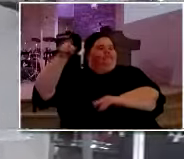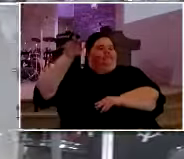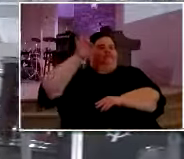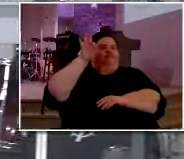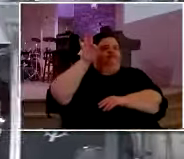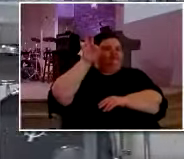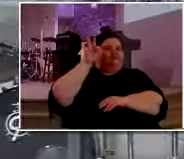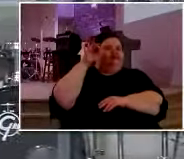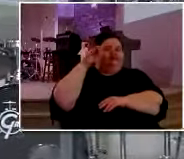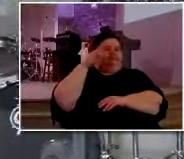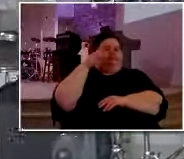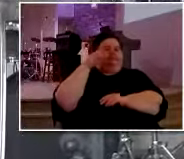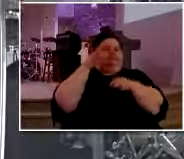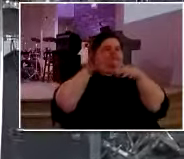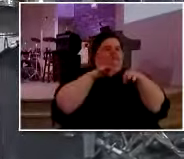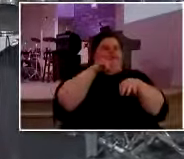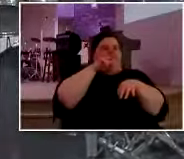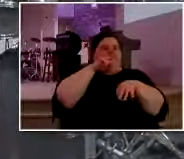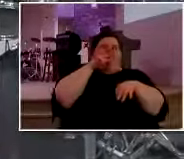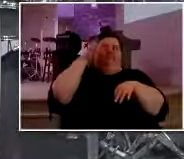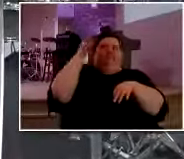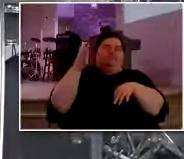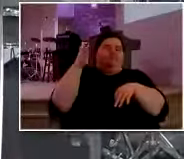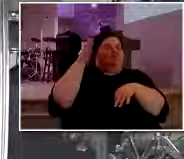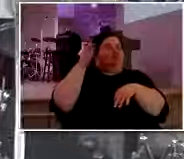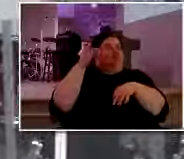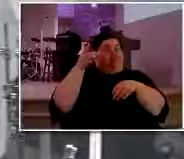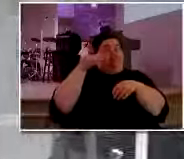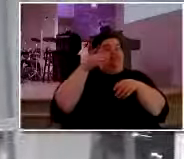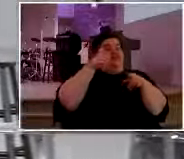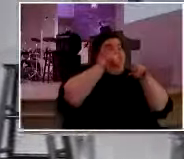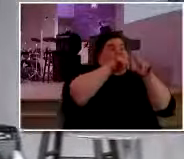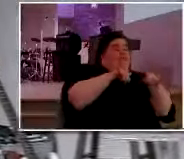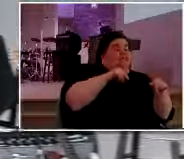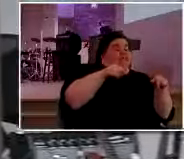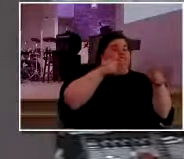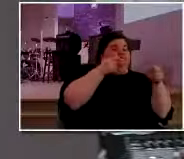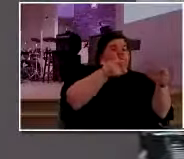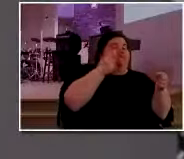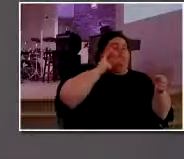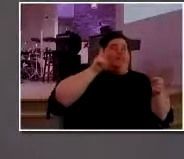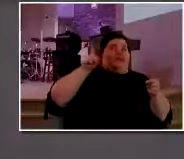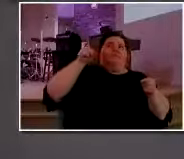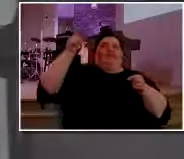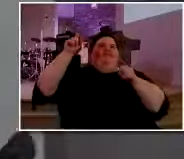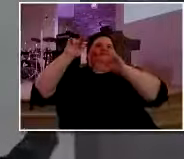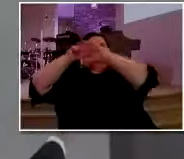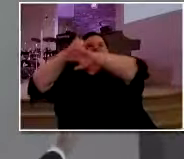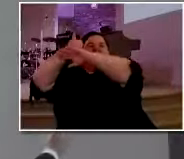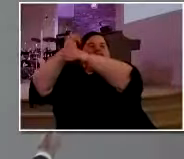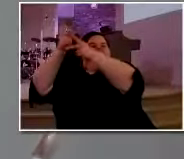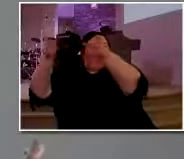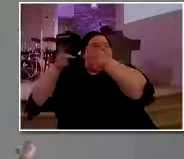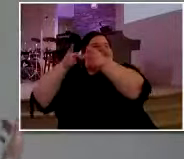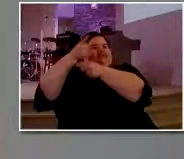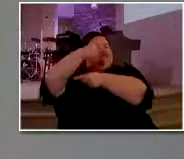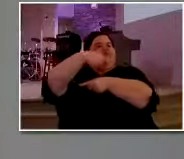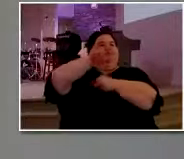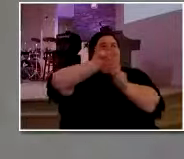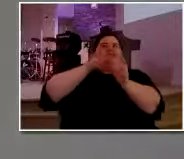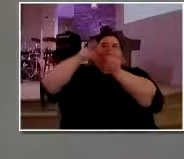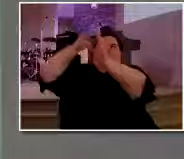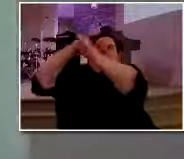He's preparing you a place that where He is, you can be also. I don't know about you, but that